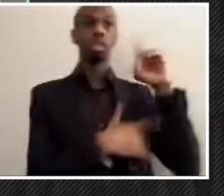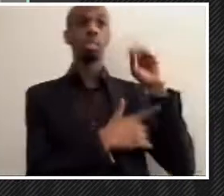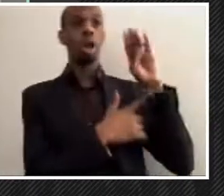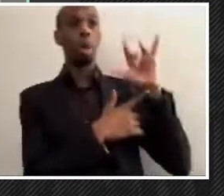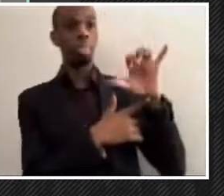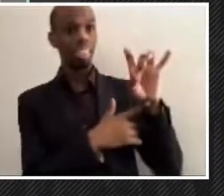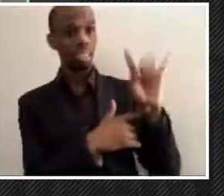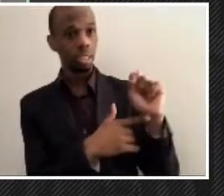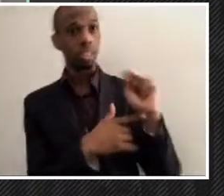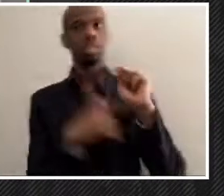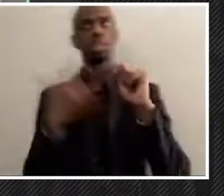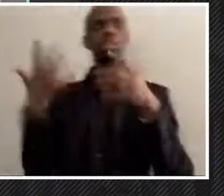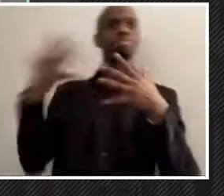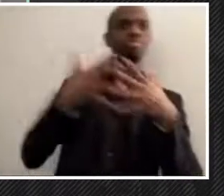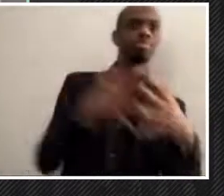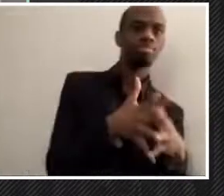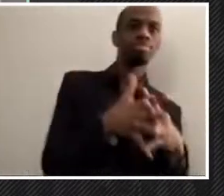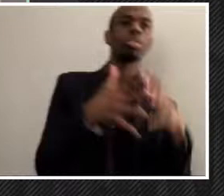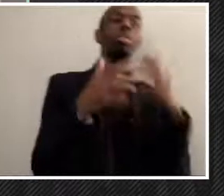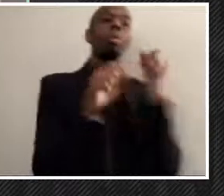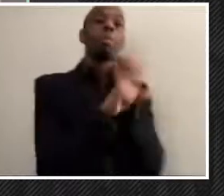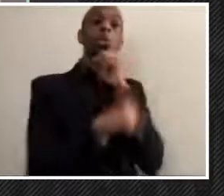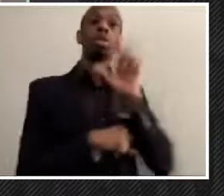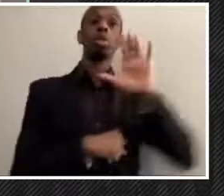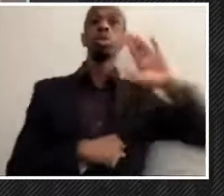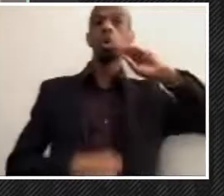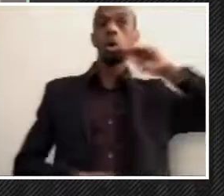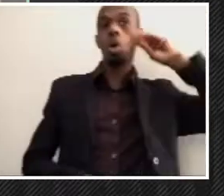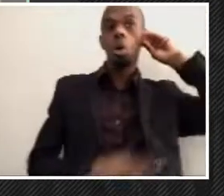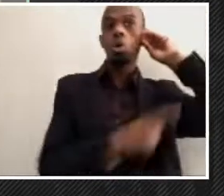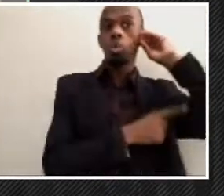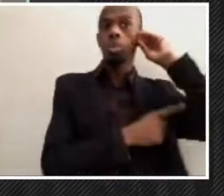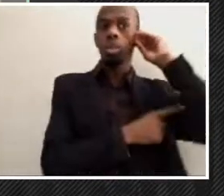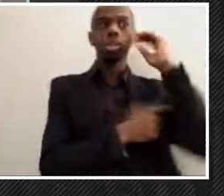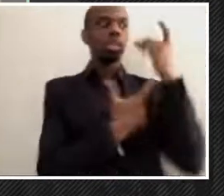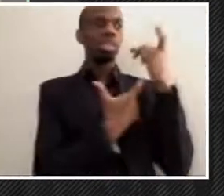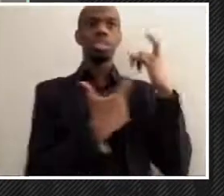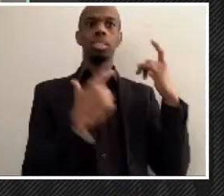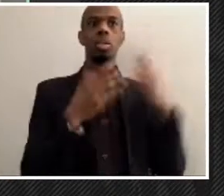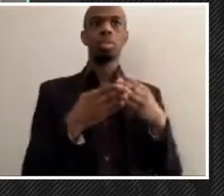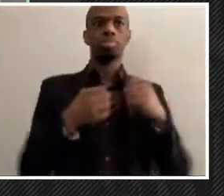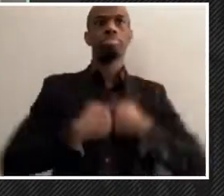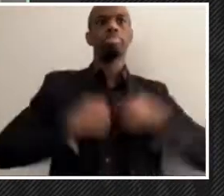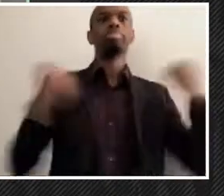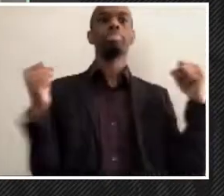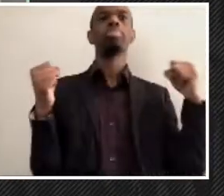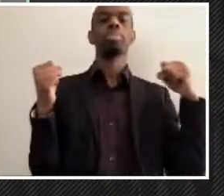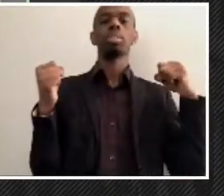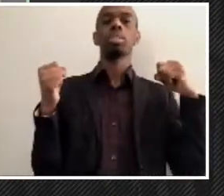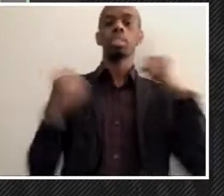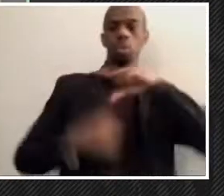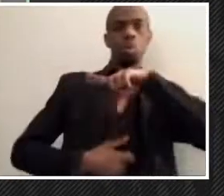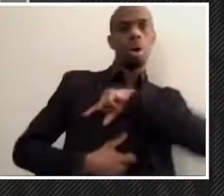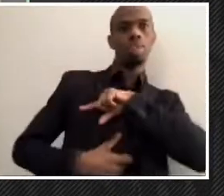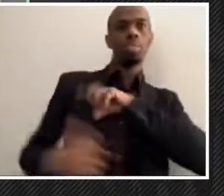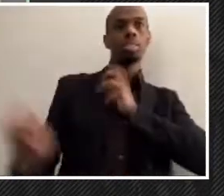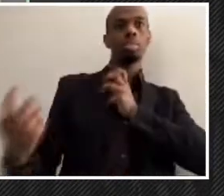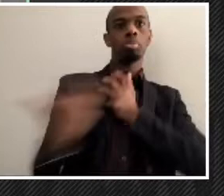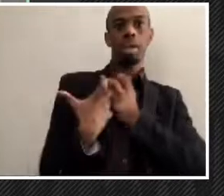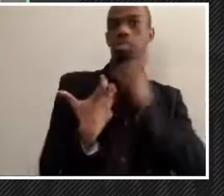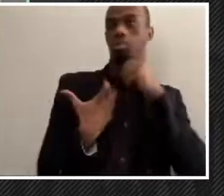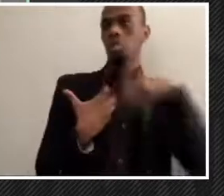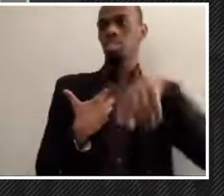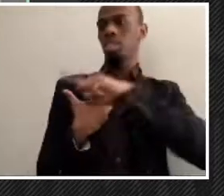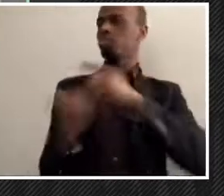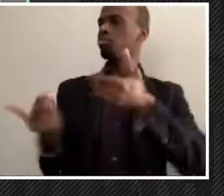those people in, and stop having restrictions or qualifications that are so unattainable for individuals that aren't as